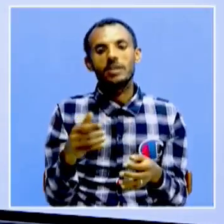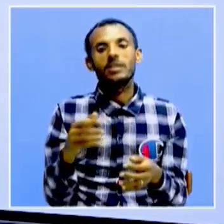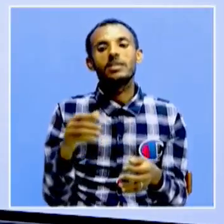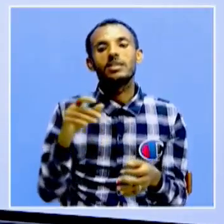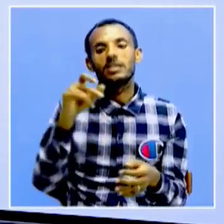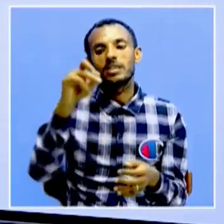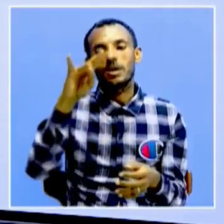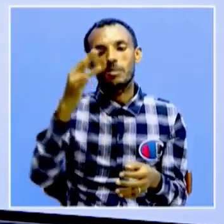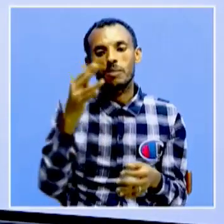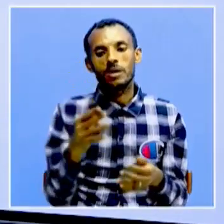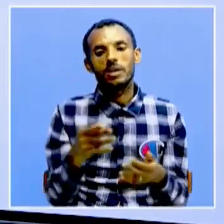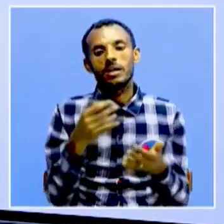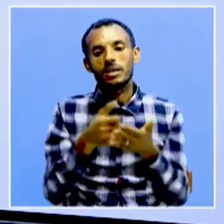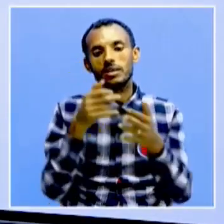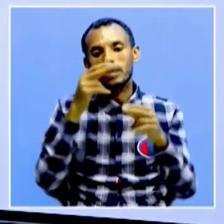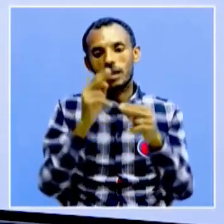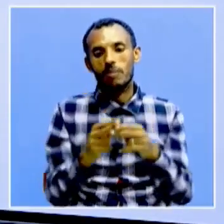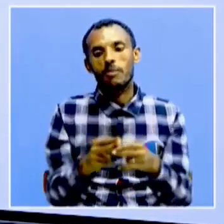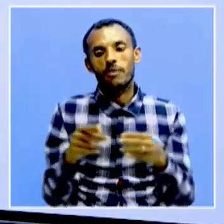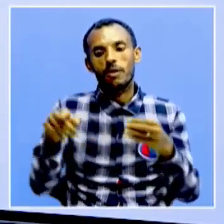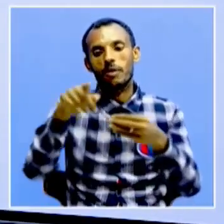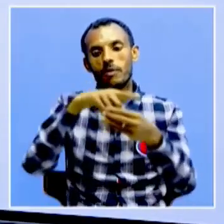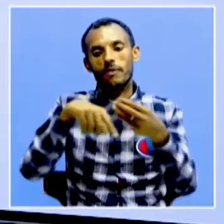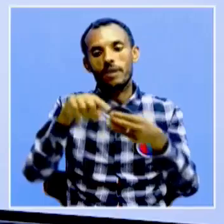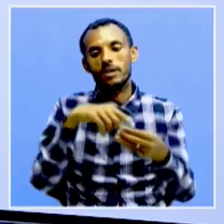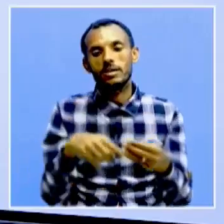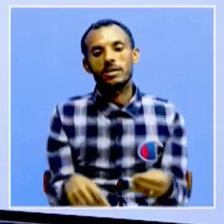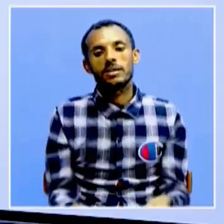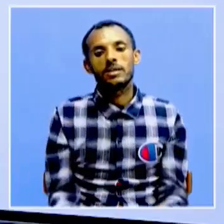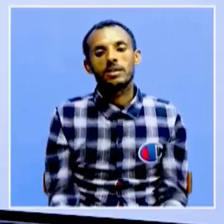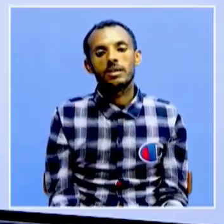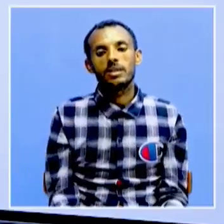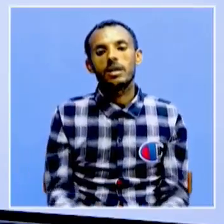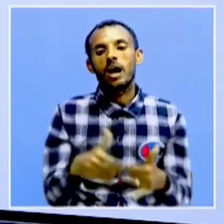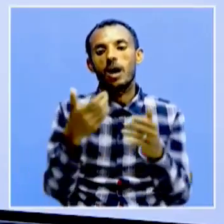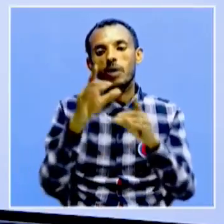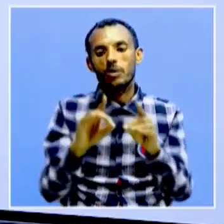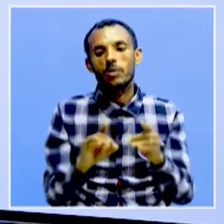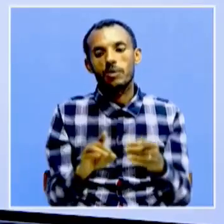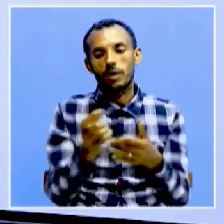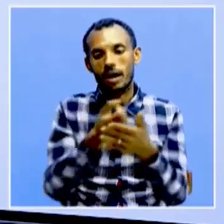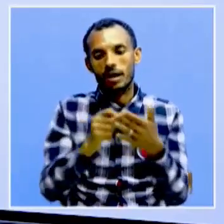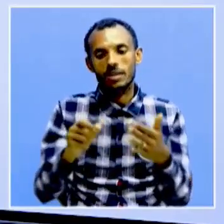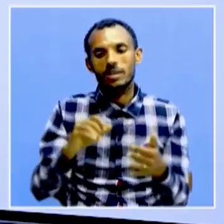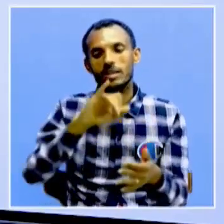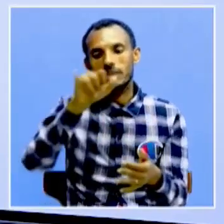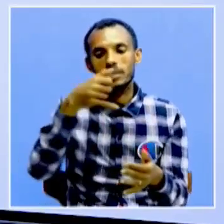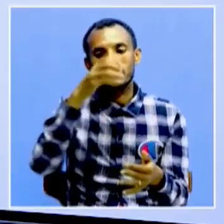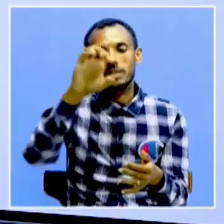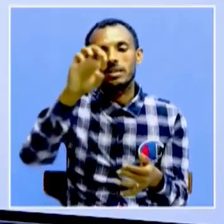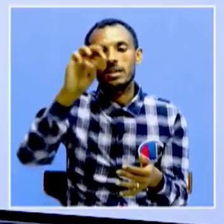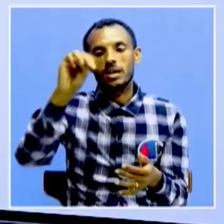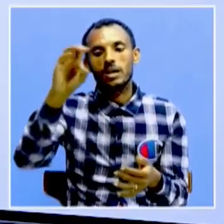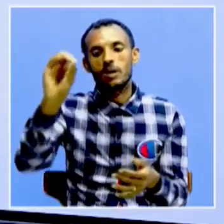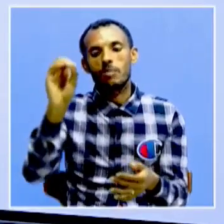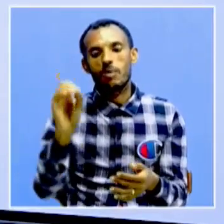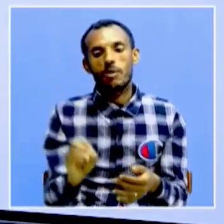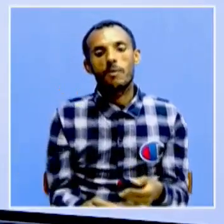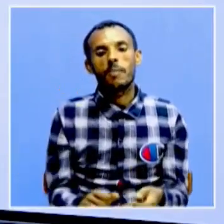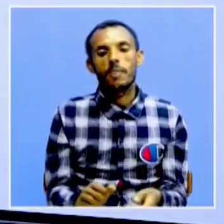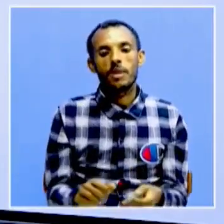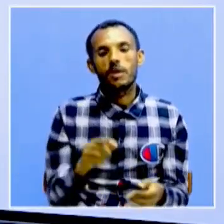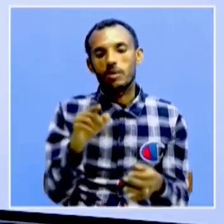is what? A name of your village, your place. And then, how do you write Jomo? You begin with capital J,